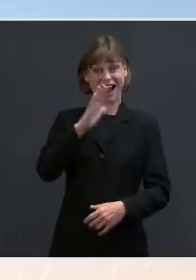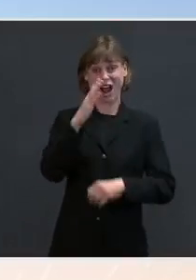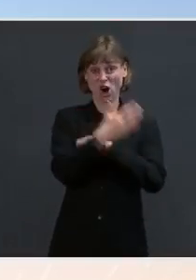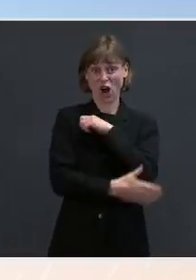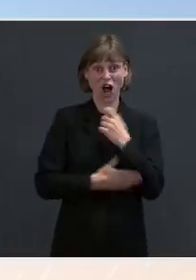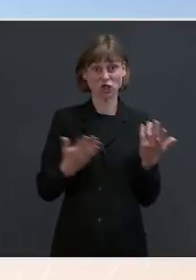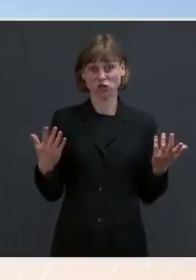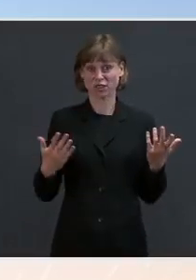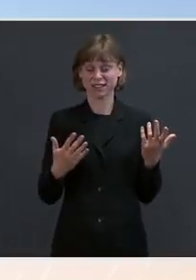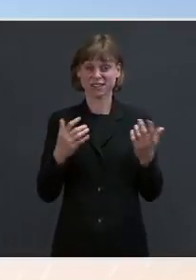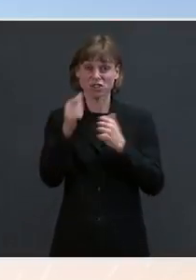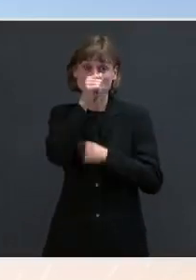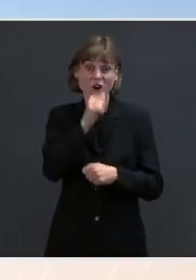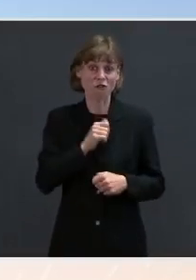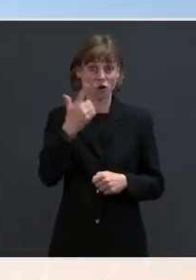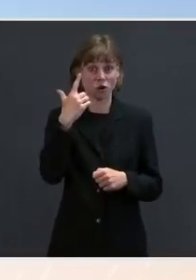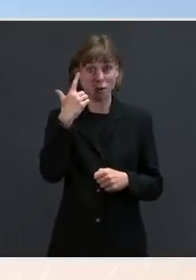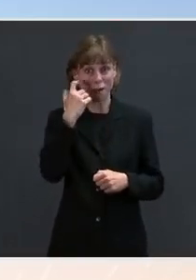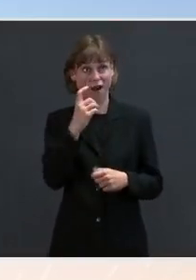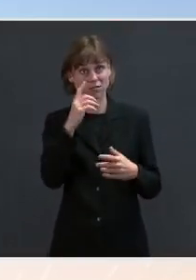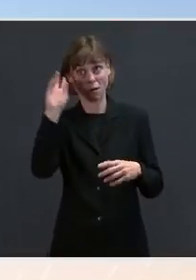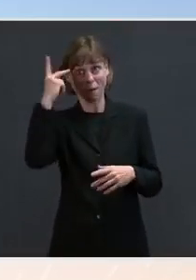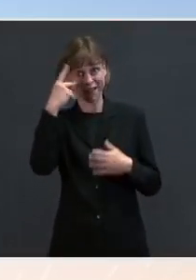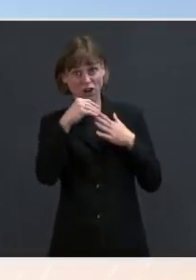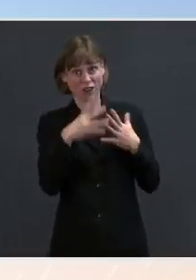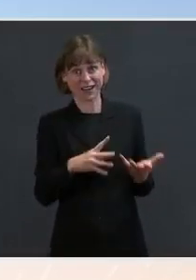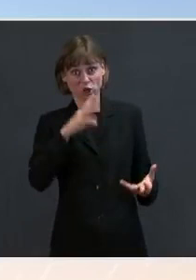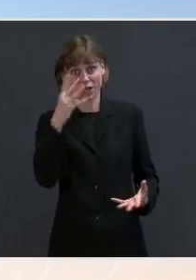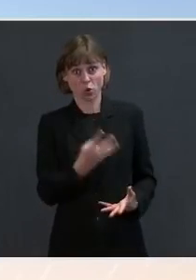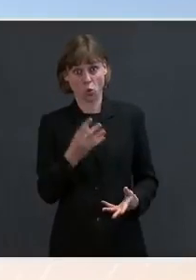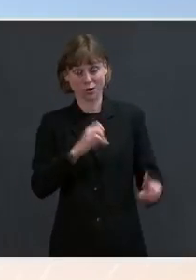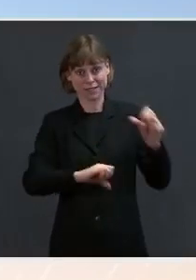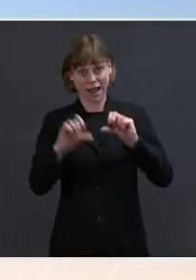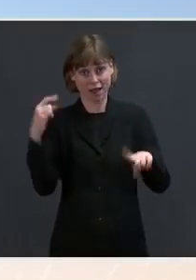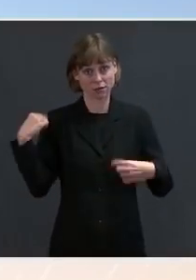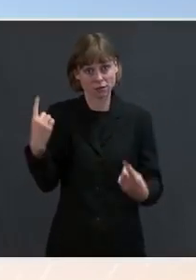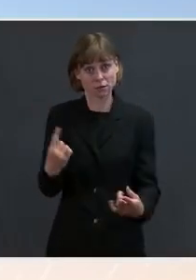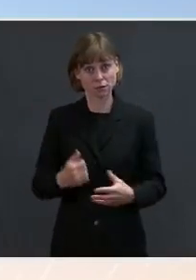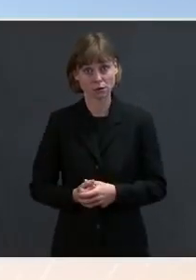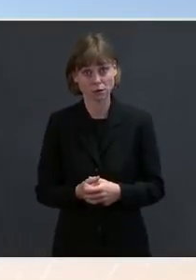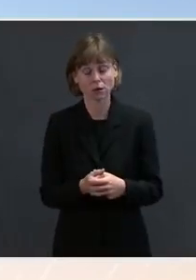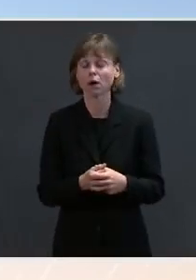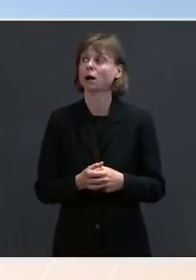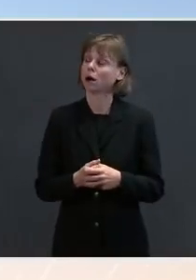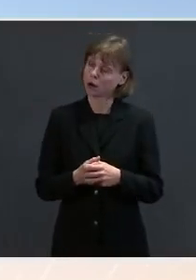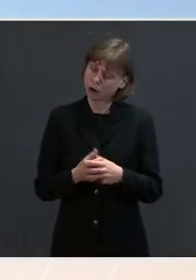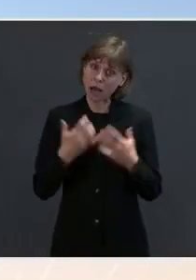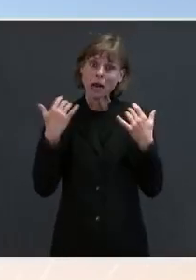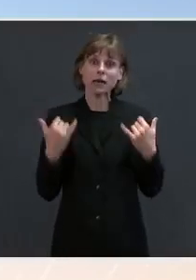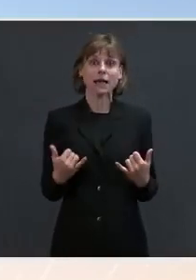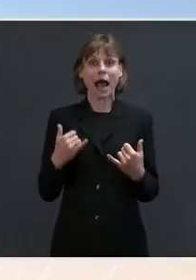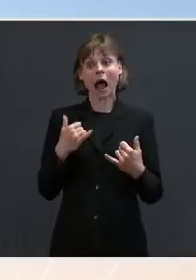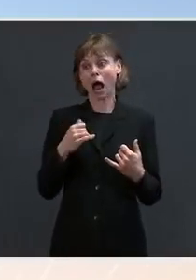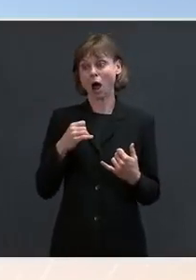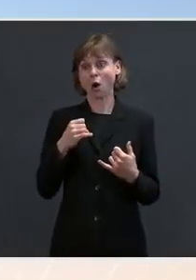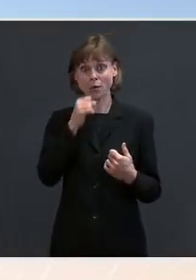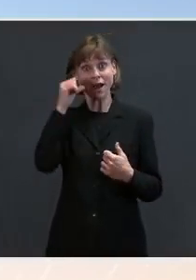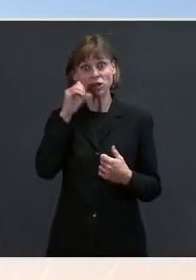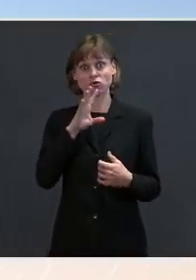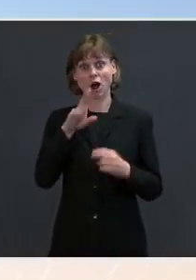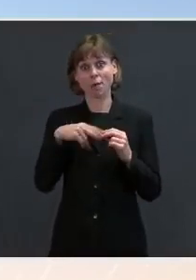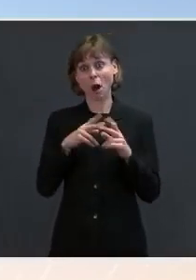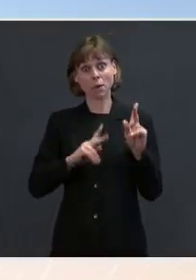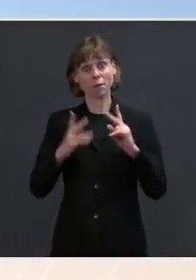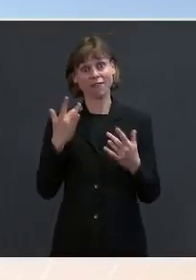ignored the science when it comes to the pandemic. We talked a little bit yesterday about how people are starting to feel a little bit better in some cases. You go to the